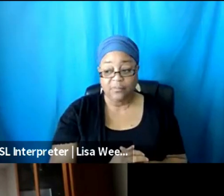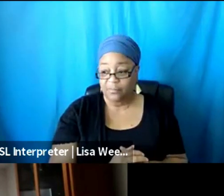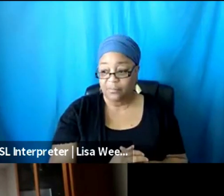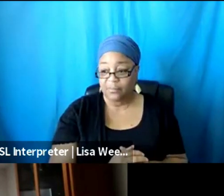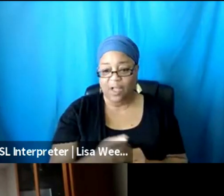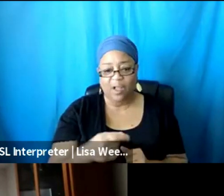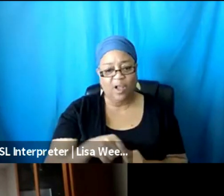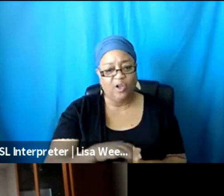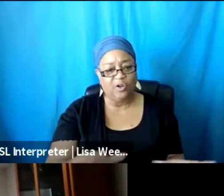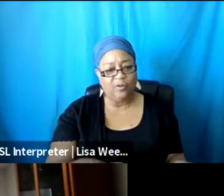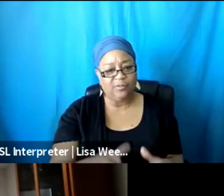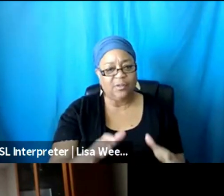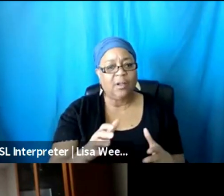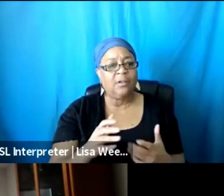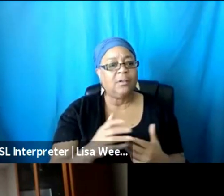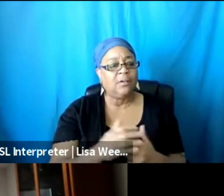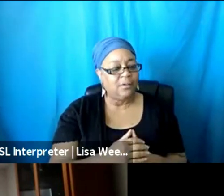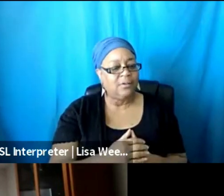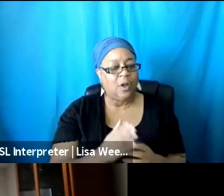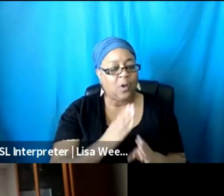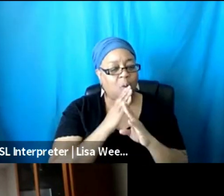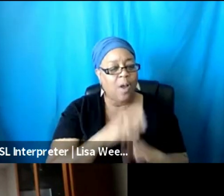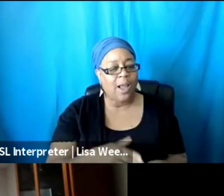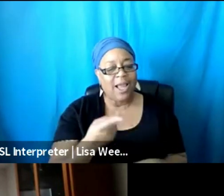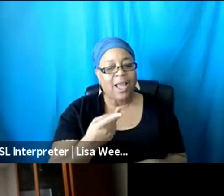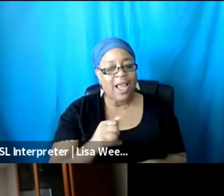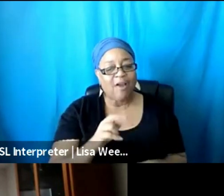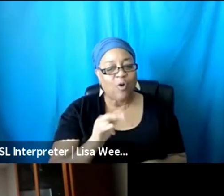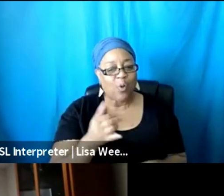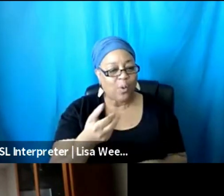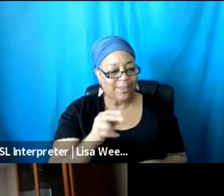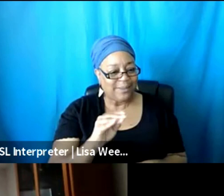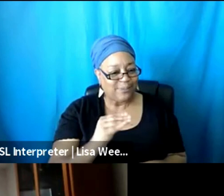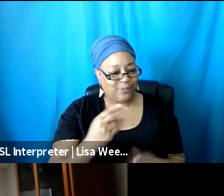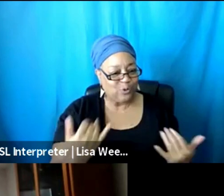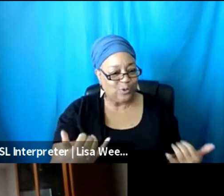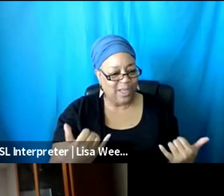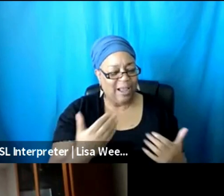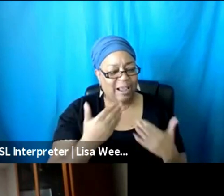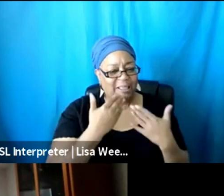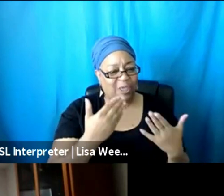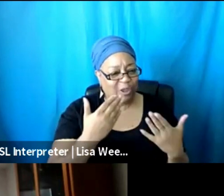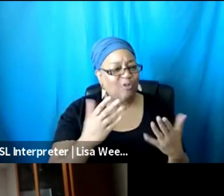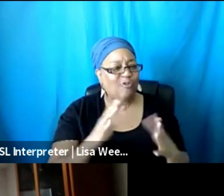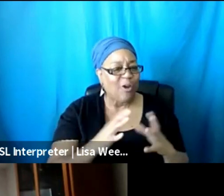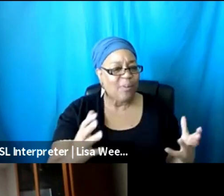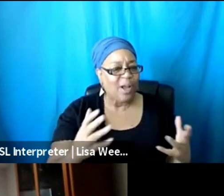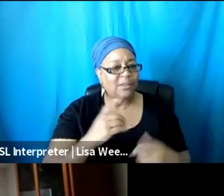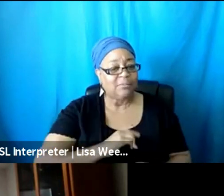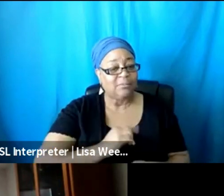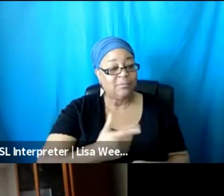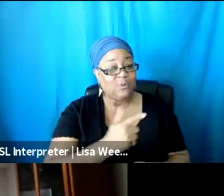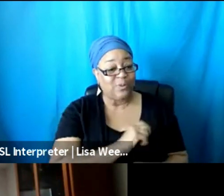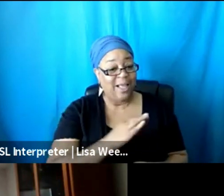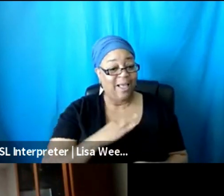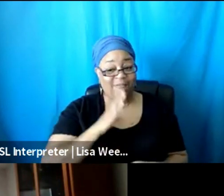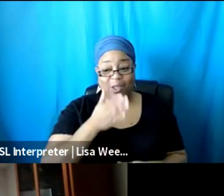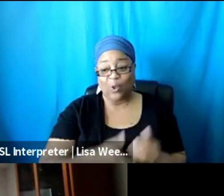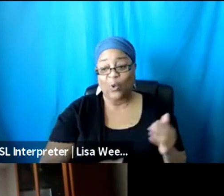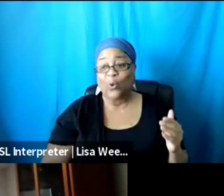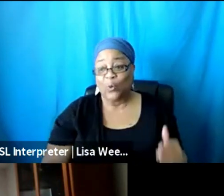you've done quiet heroism here today, I think. And so thanks very much. And I'll turn it back over to staff and conclude at this point. Thank